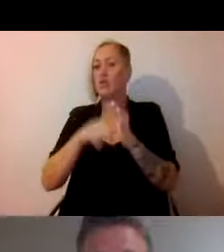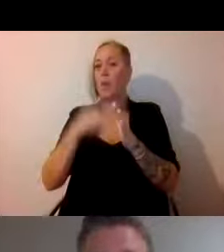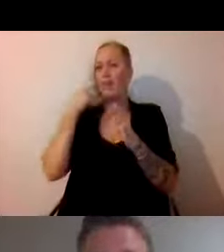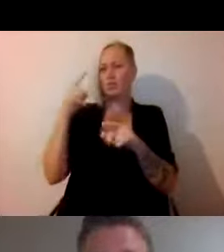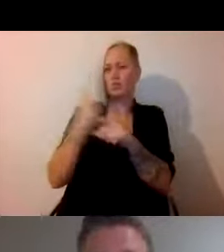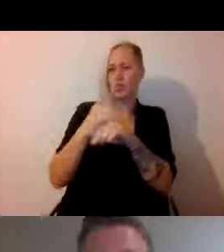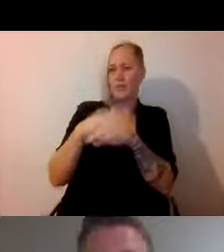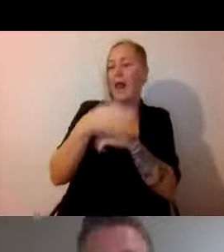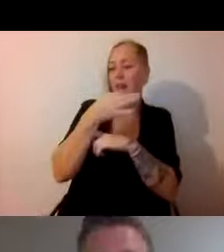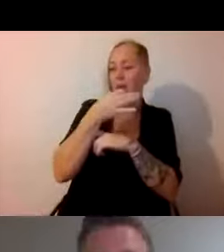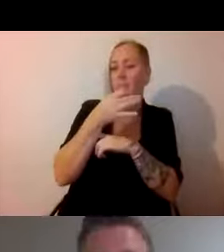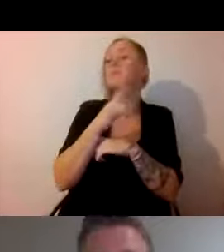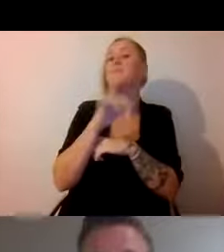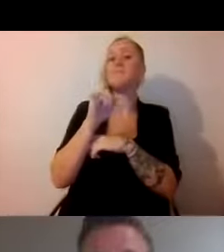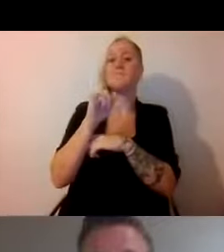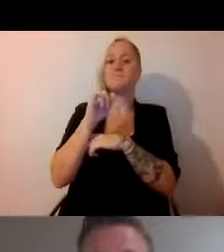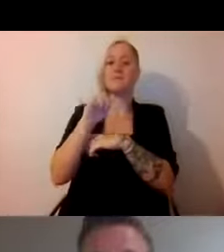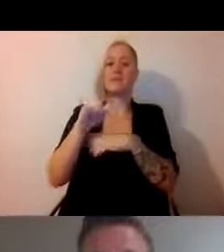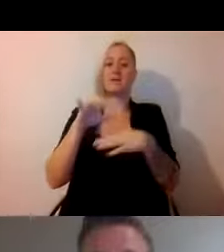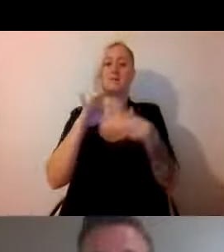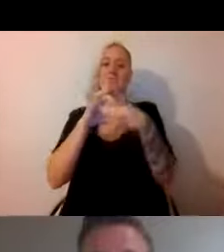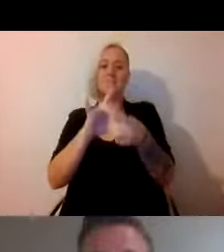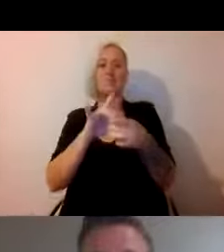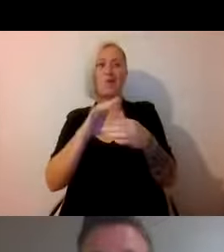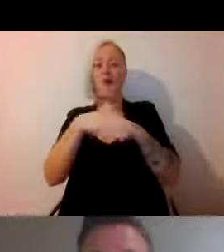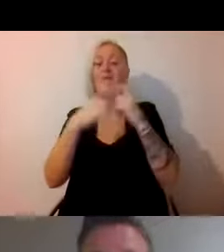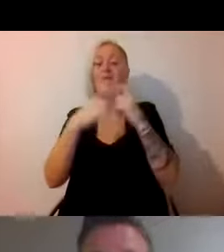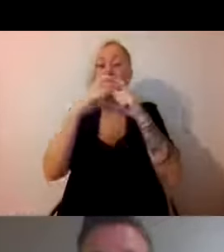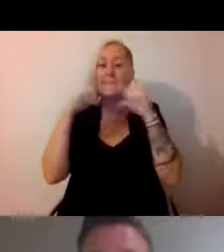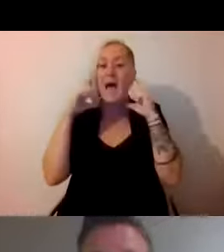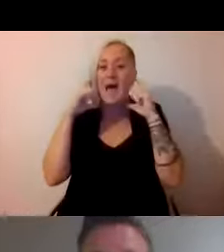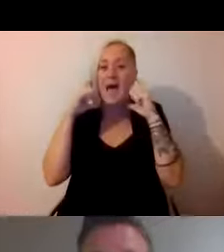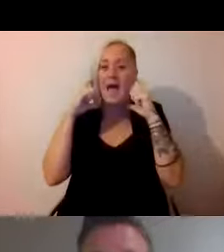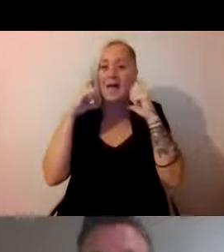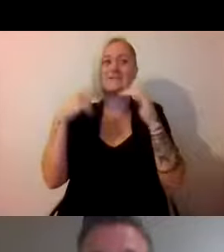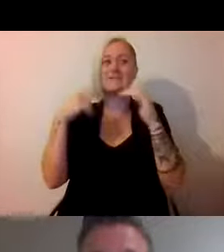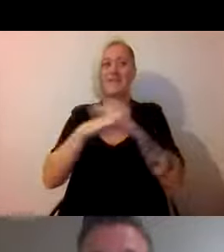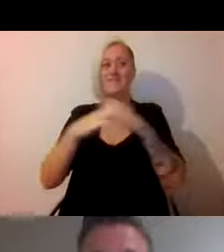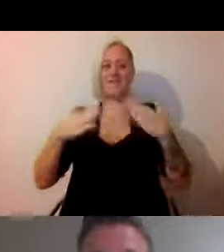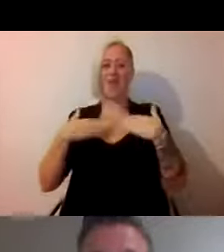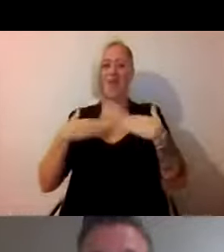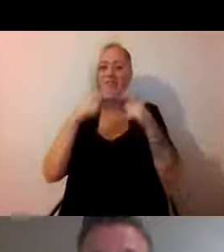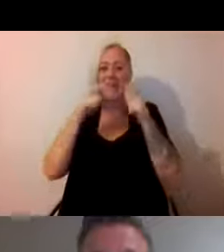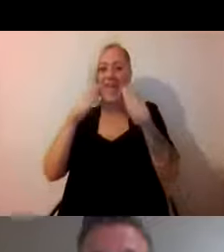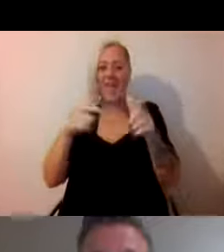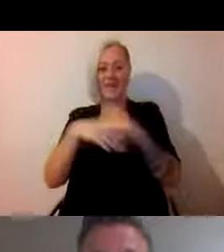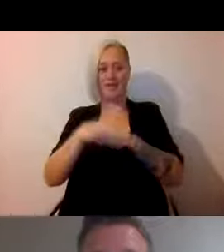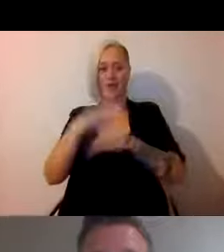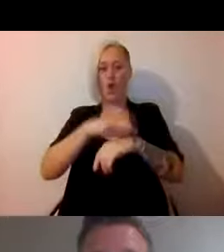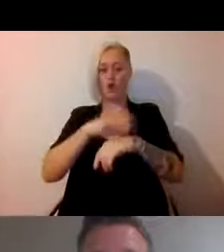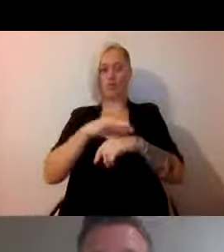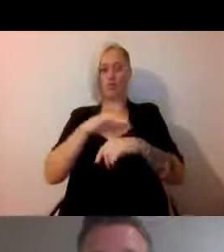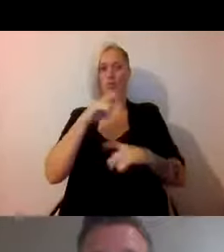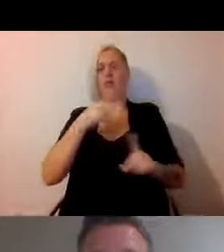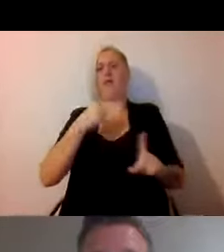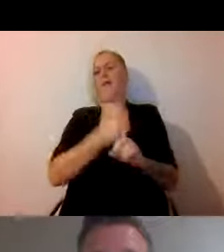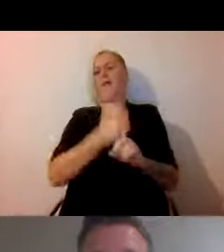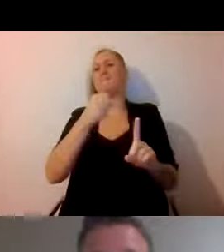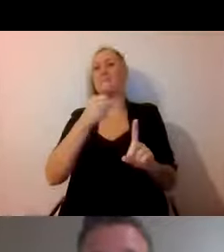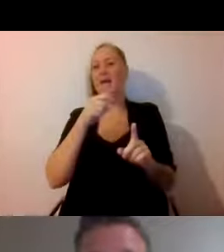in terms of like wearing masks now so much in healthcare settings and the impact that that has and how we as